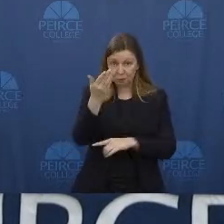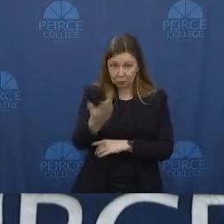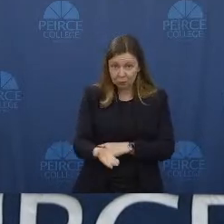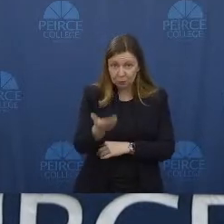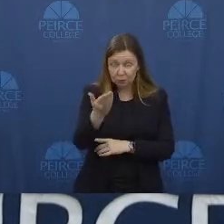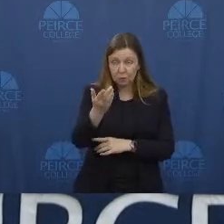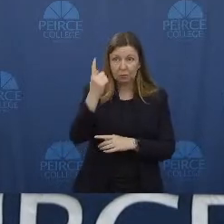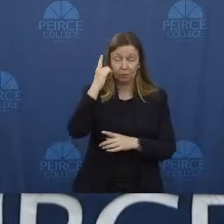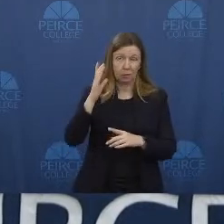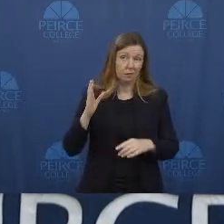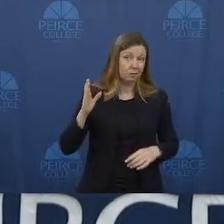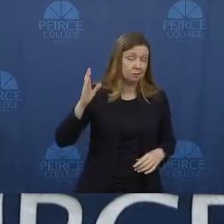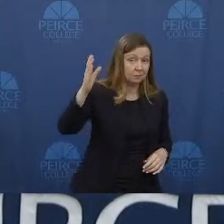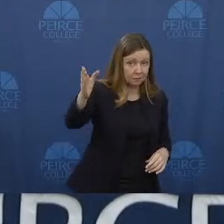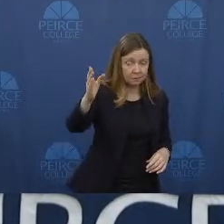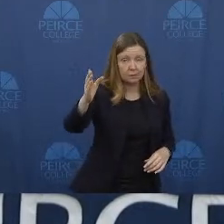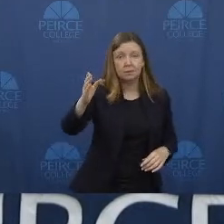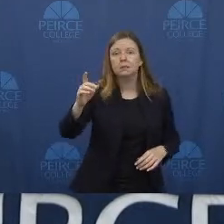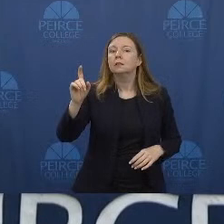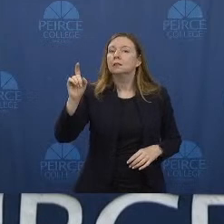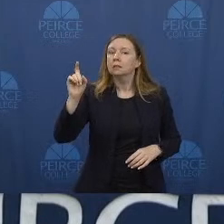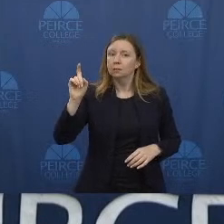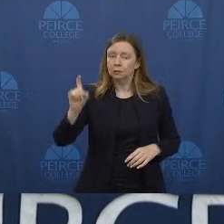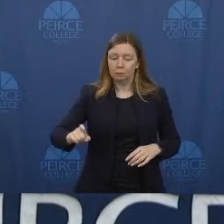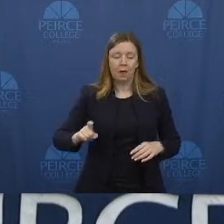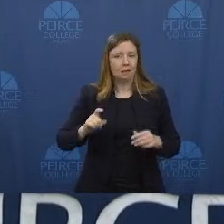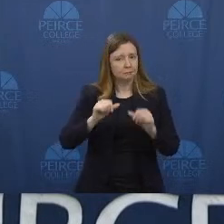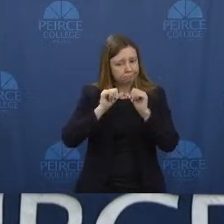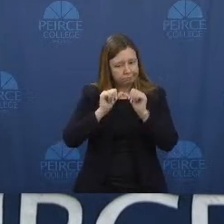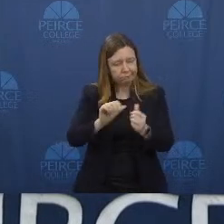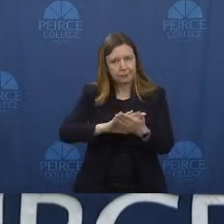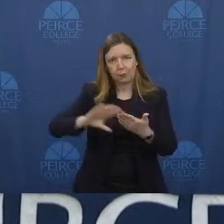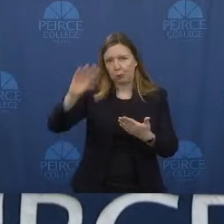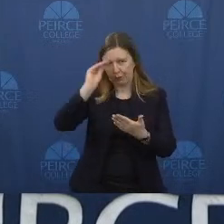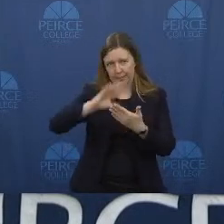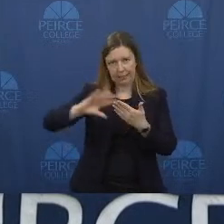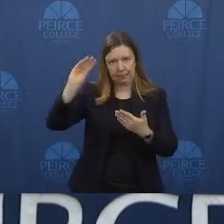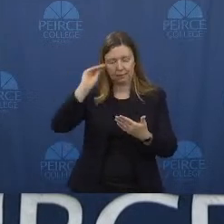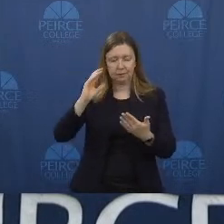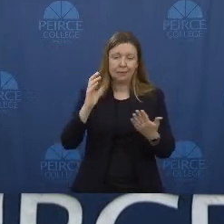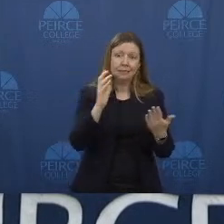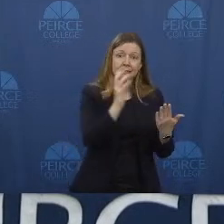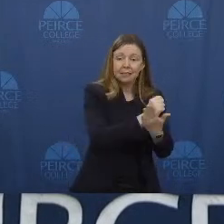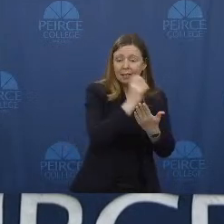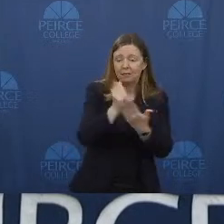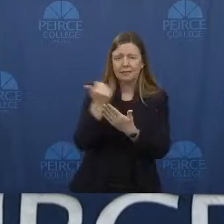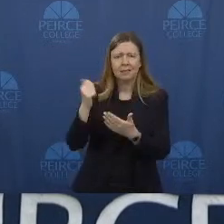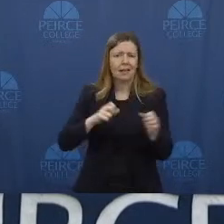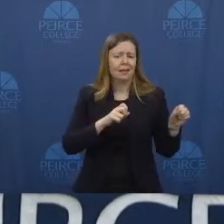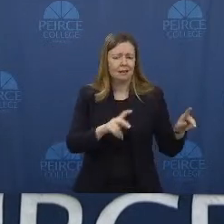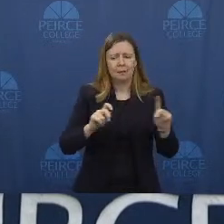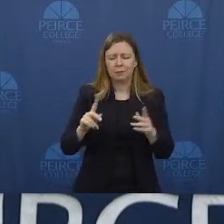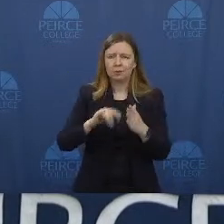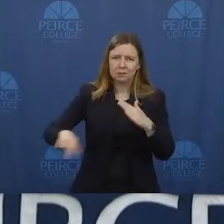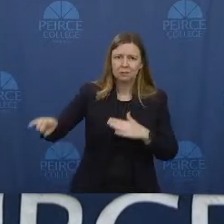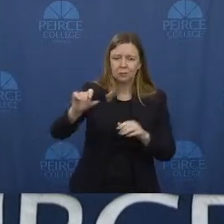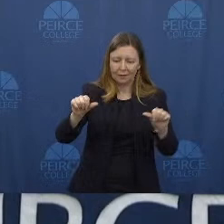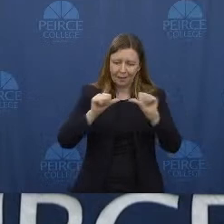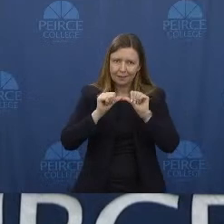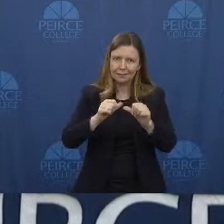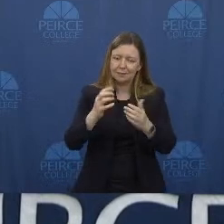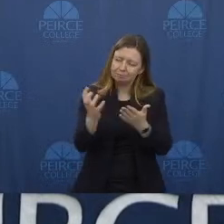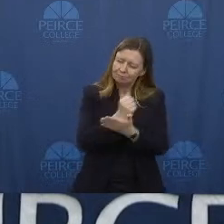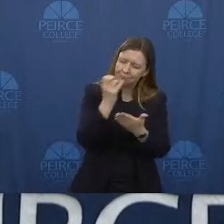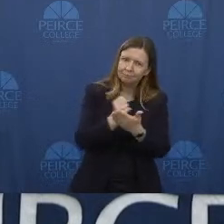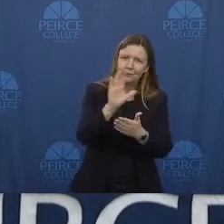the long term, you must be a lifelong learner. Take advantage of any opportunities that you can continue